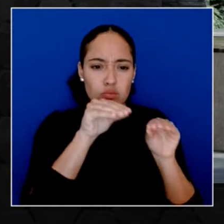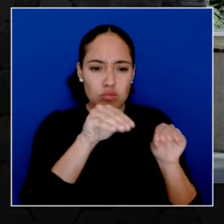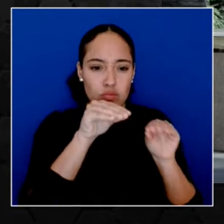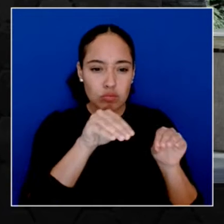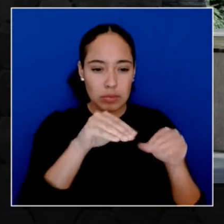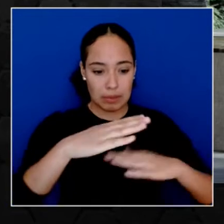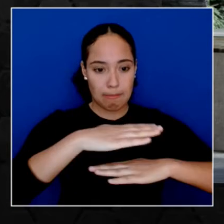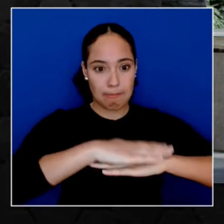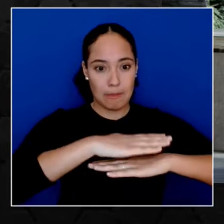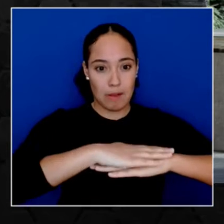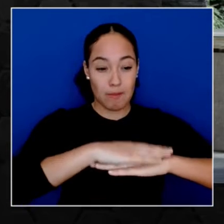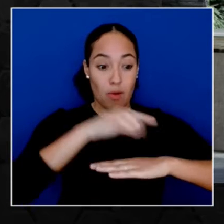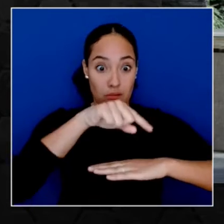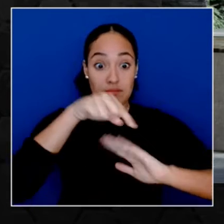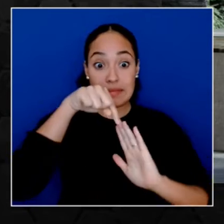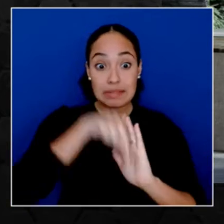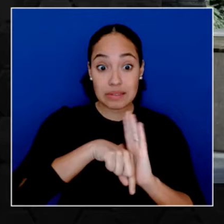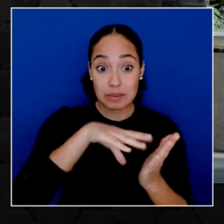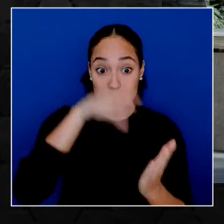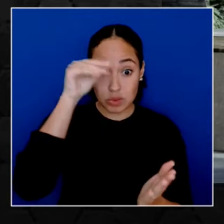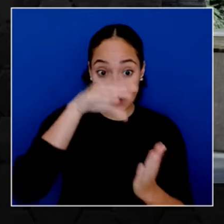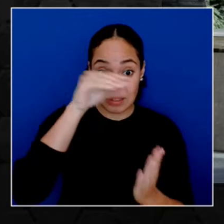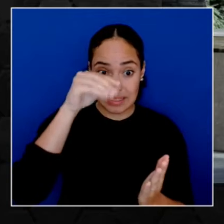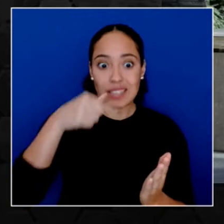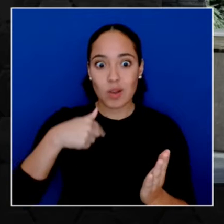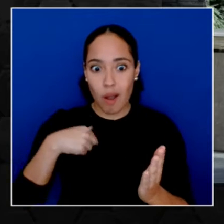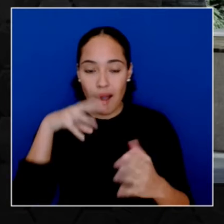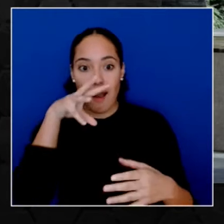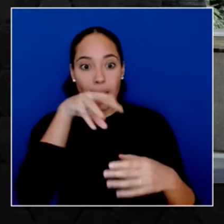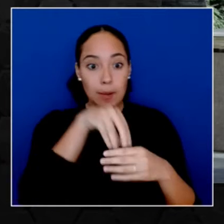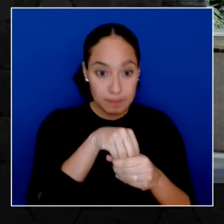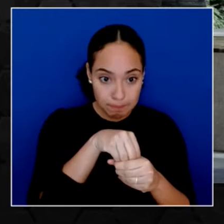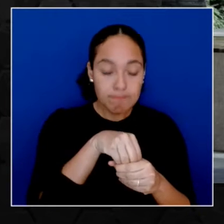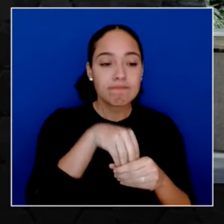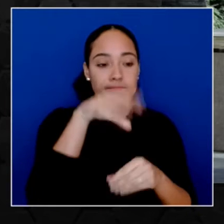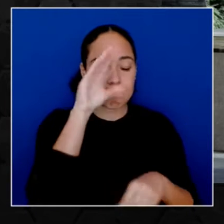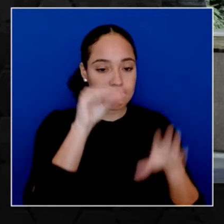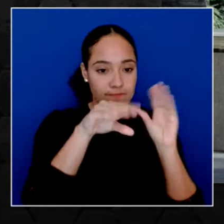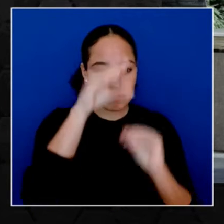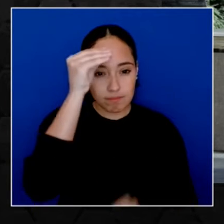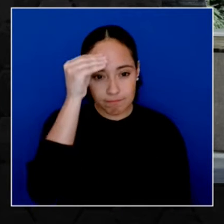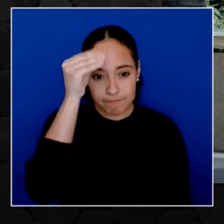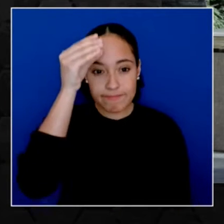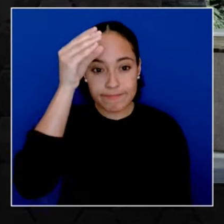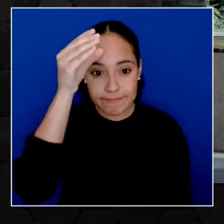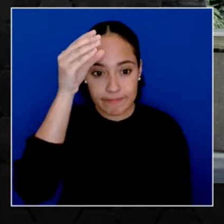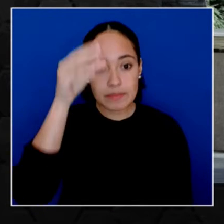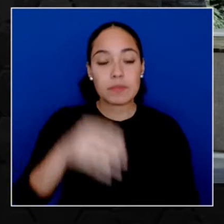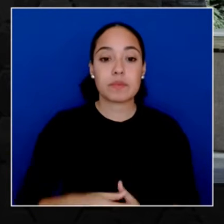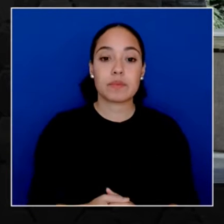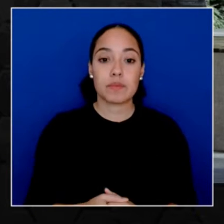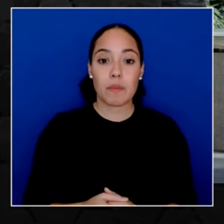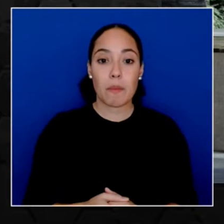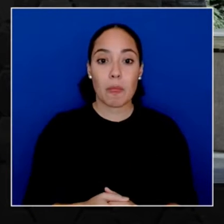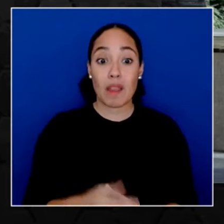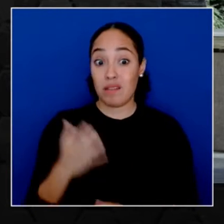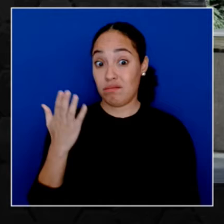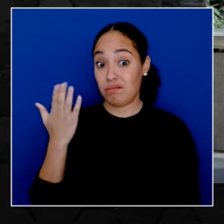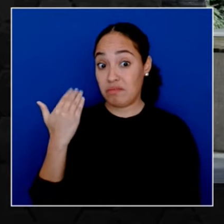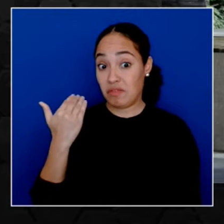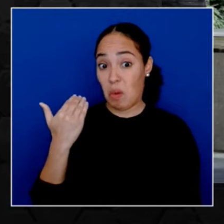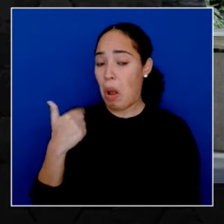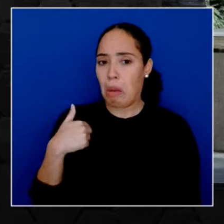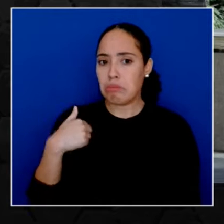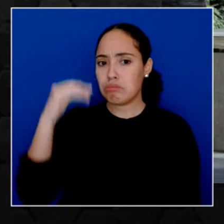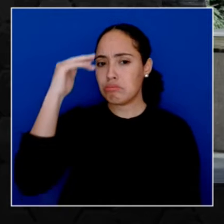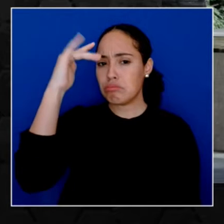to know about deep learning. Then from Microsoft Learn, I did PyTorch fundamentals. So before that, I only used to know the theory part of